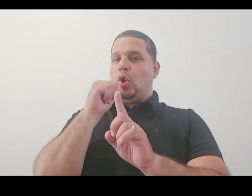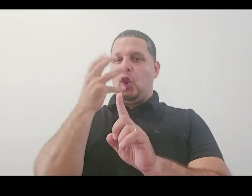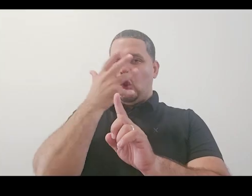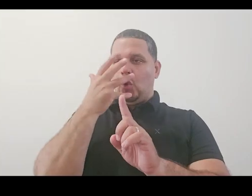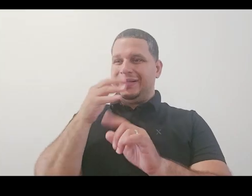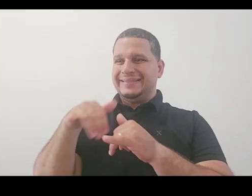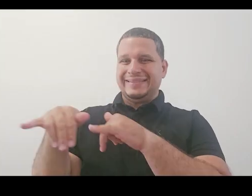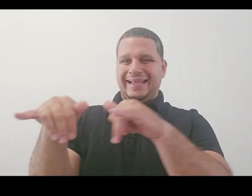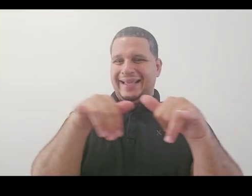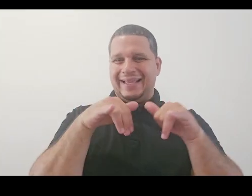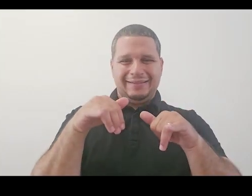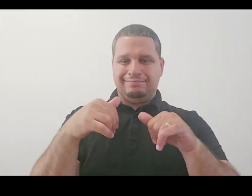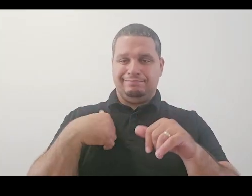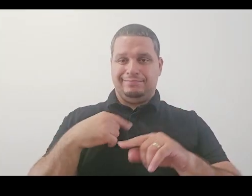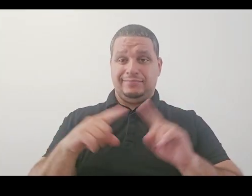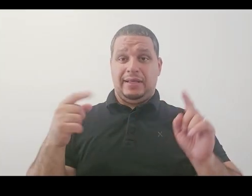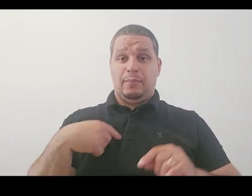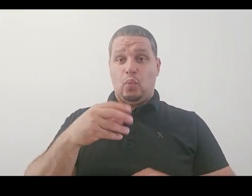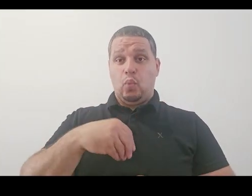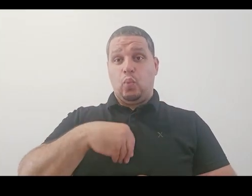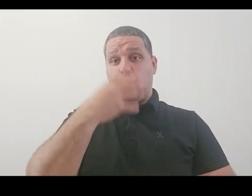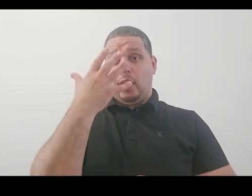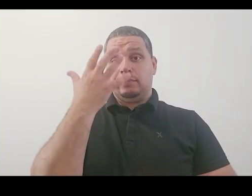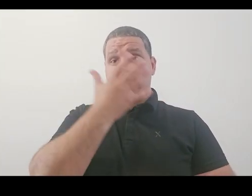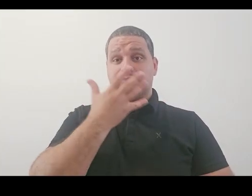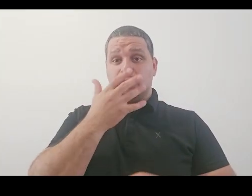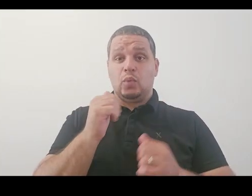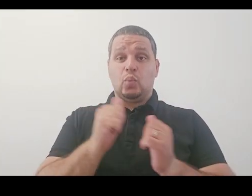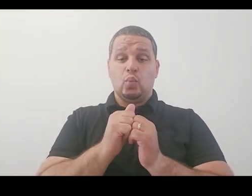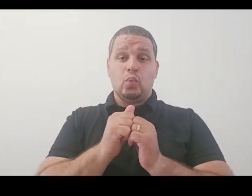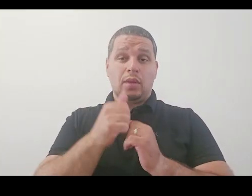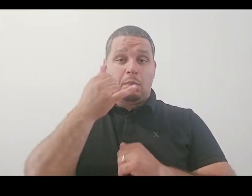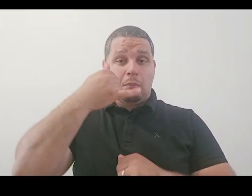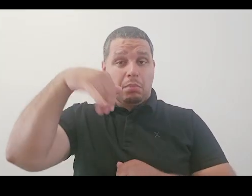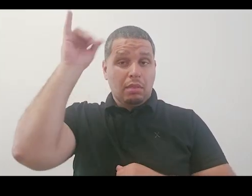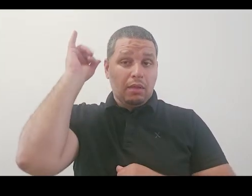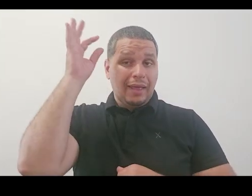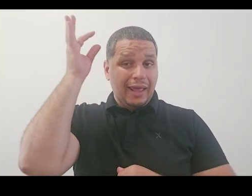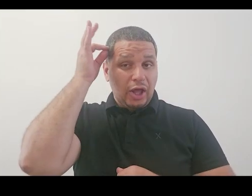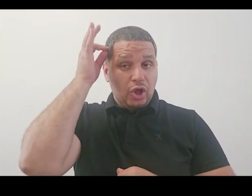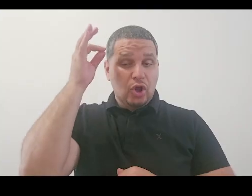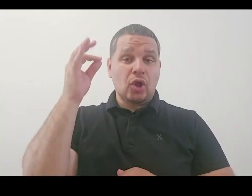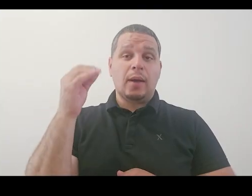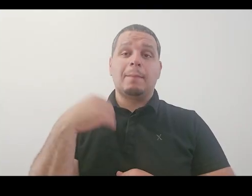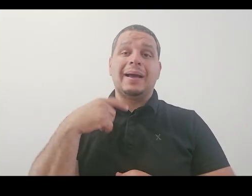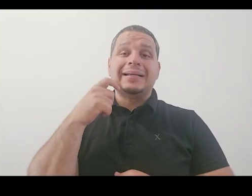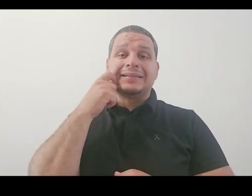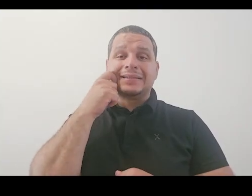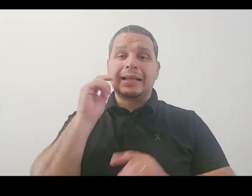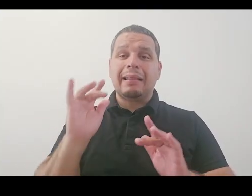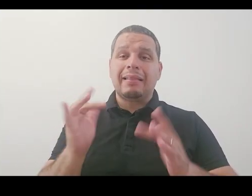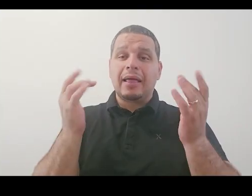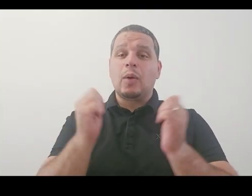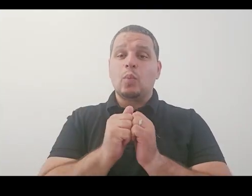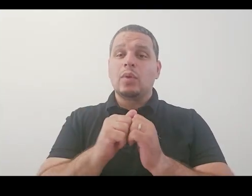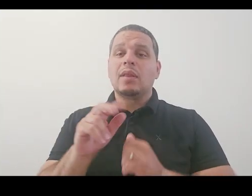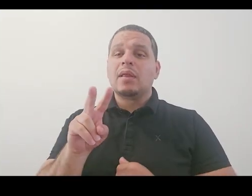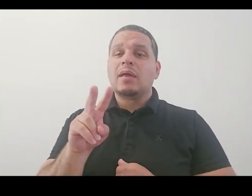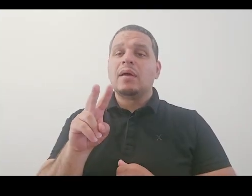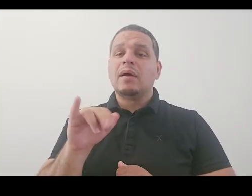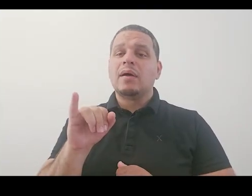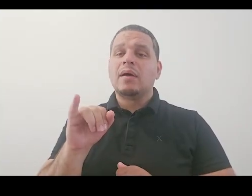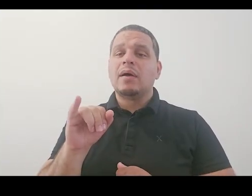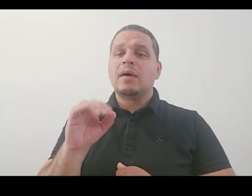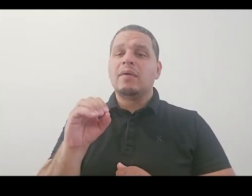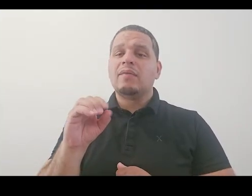in my community. I'm a white appearing woman with platinum blonde hair, and I have very pale skin and violet eyes.